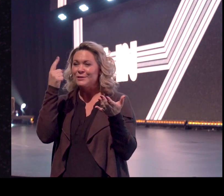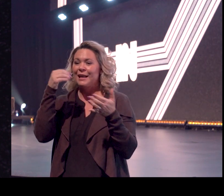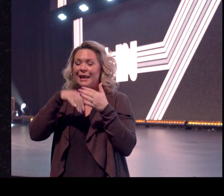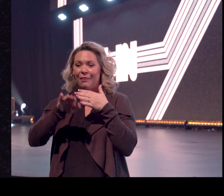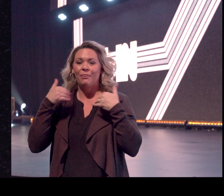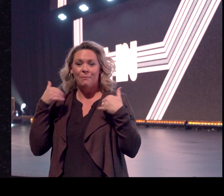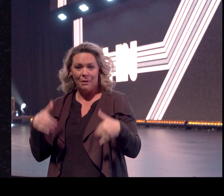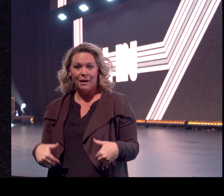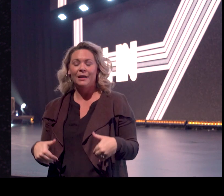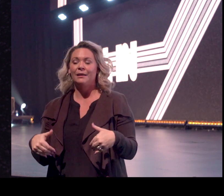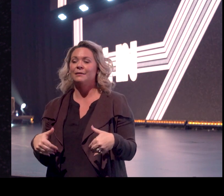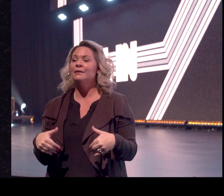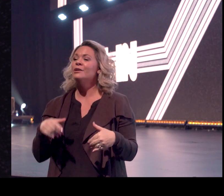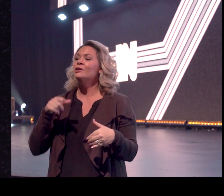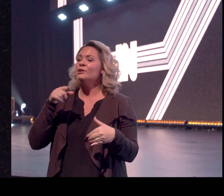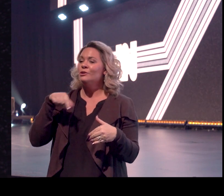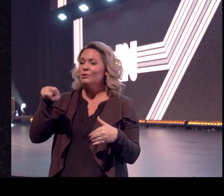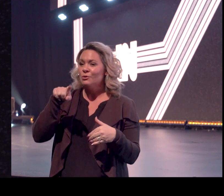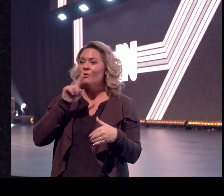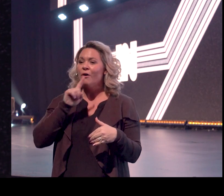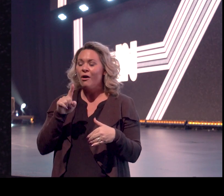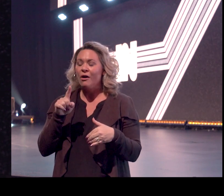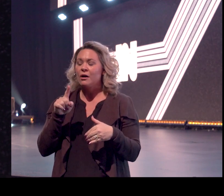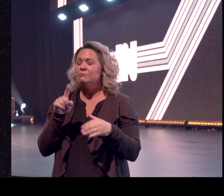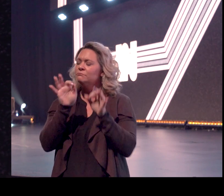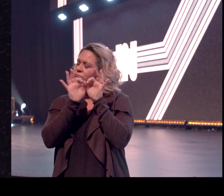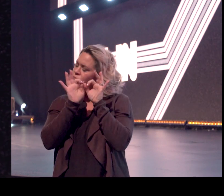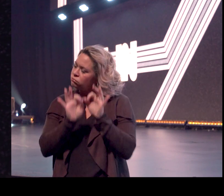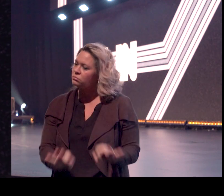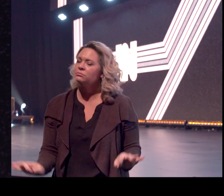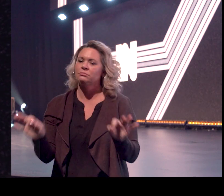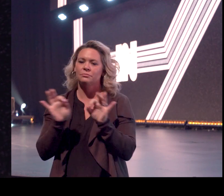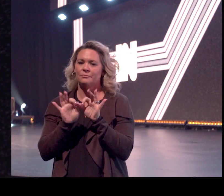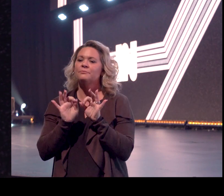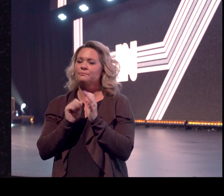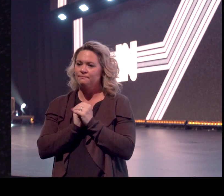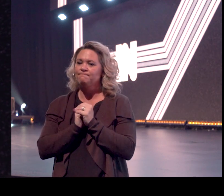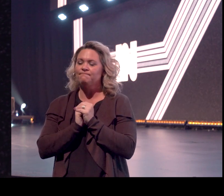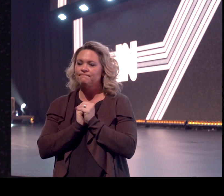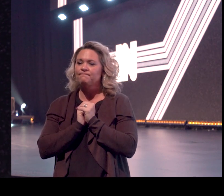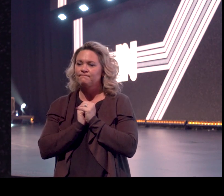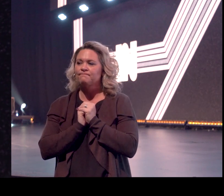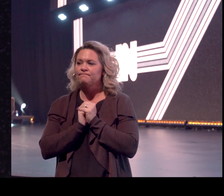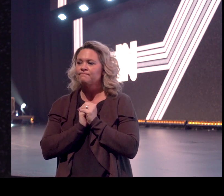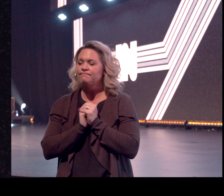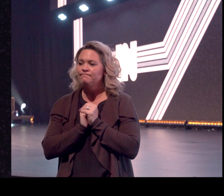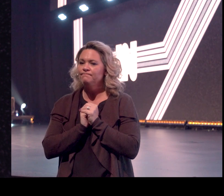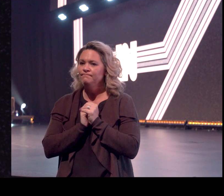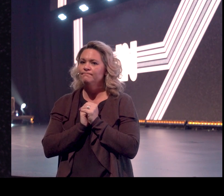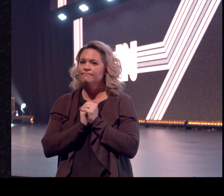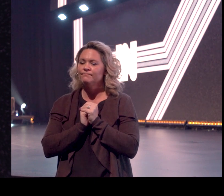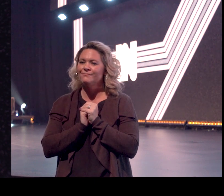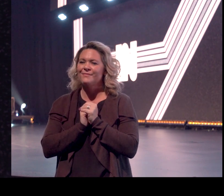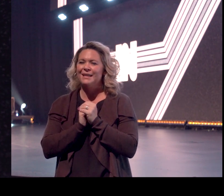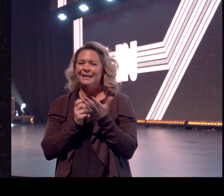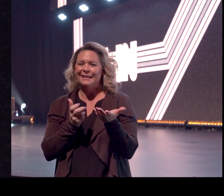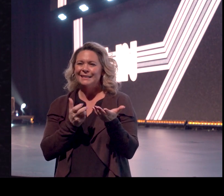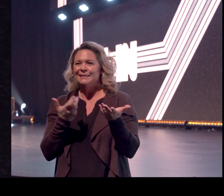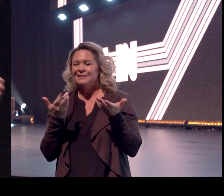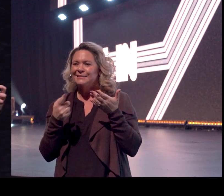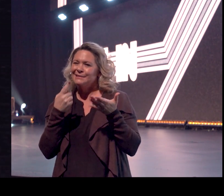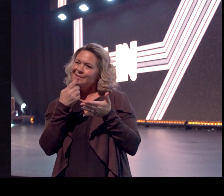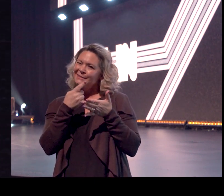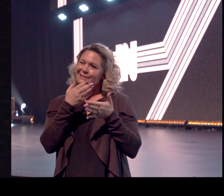and you have to understand, in the body, you are indispensable. Now,